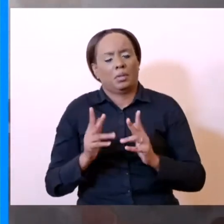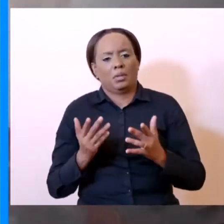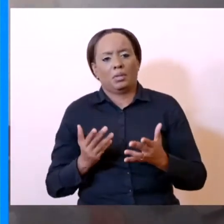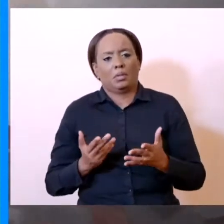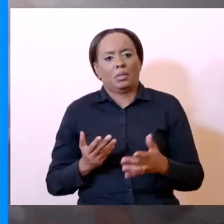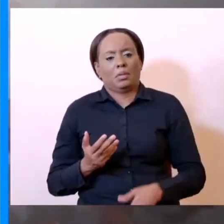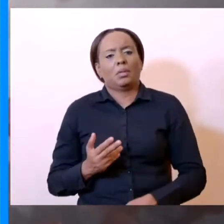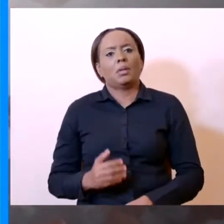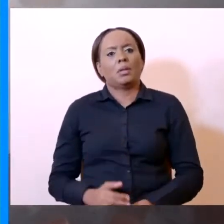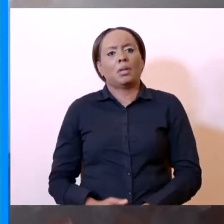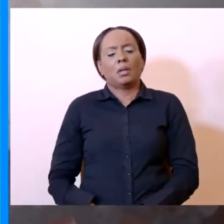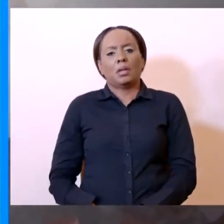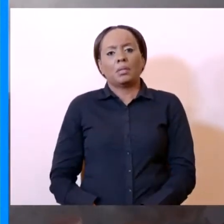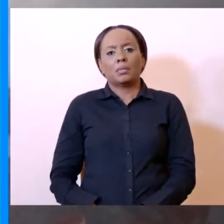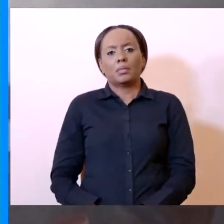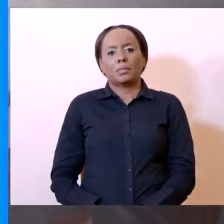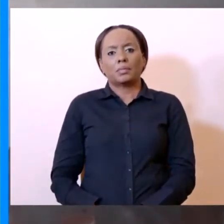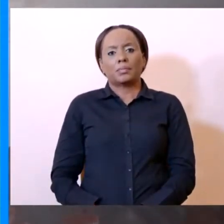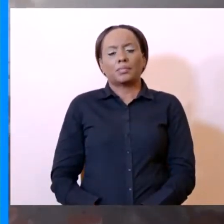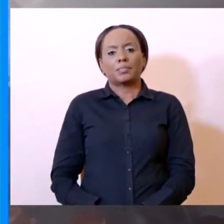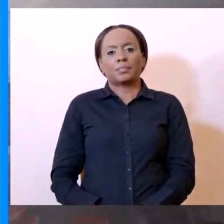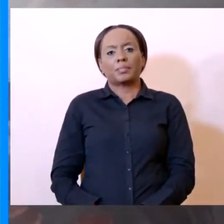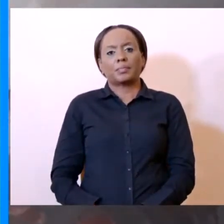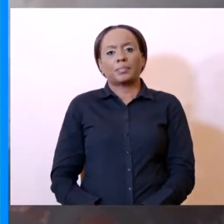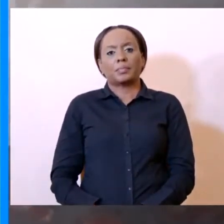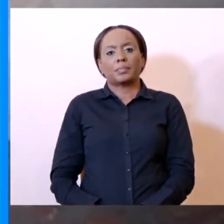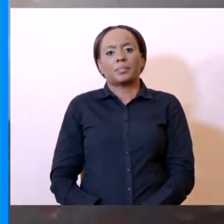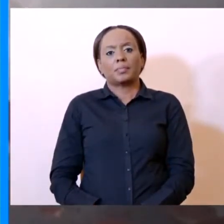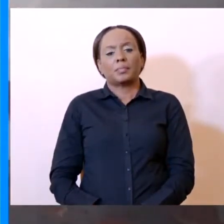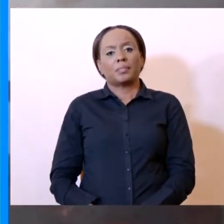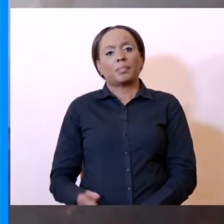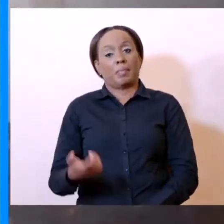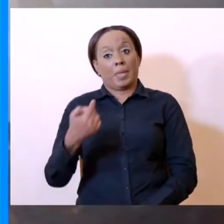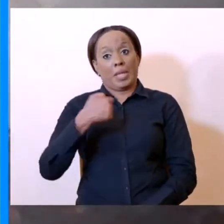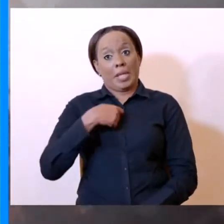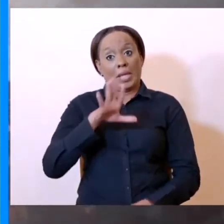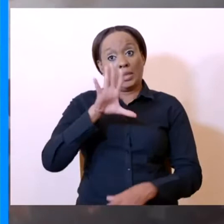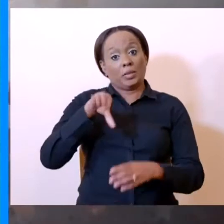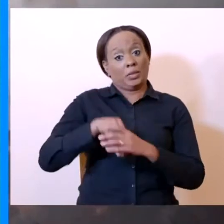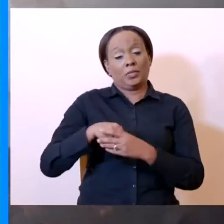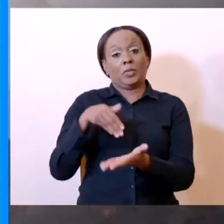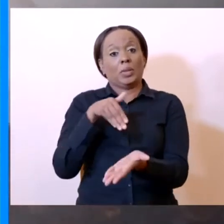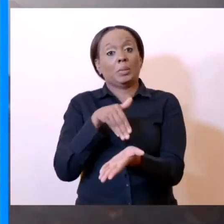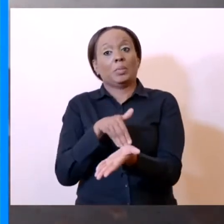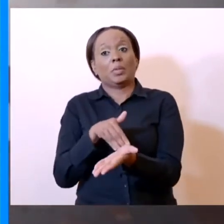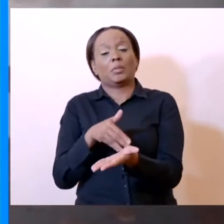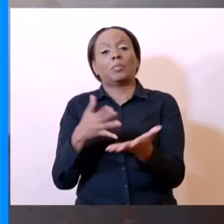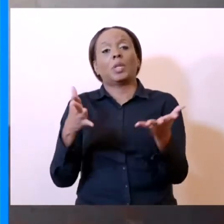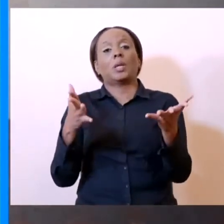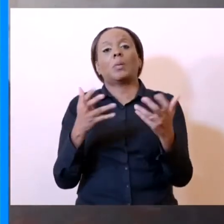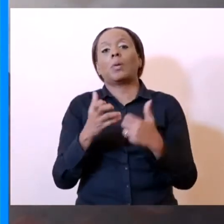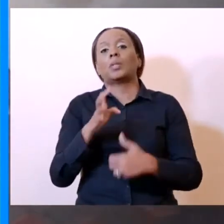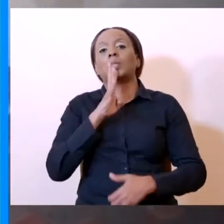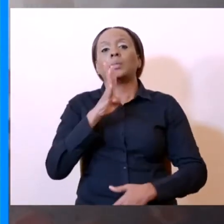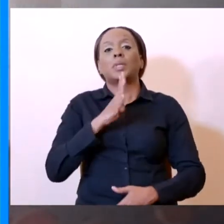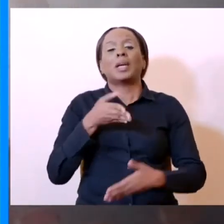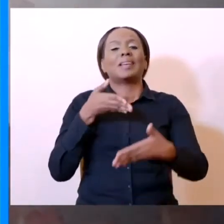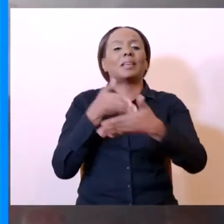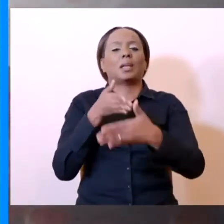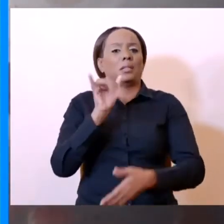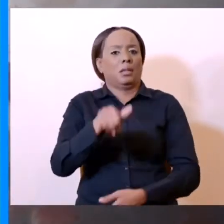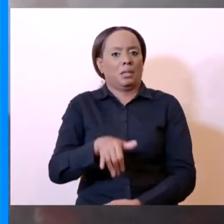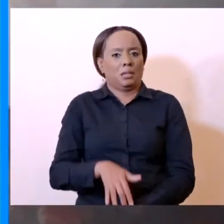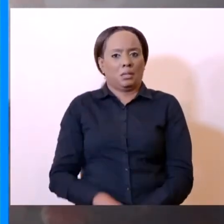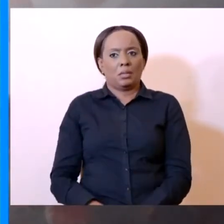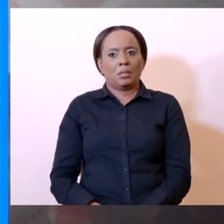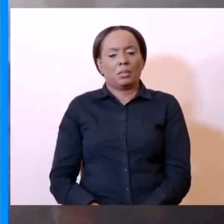as the medical fraternity of this nation, we want to speak out against that infodemic also, and we